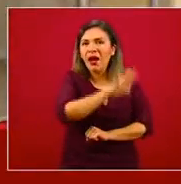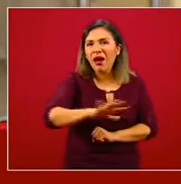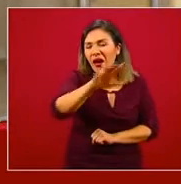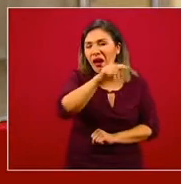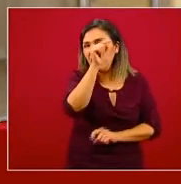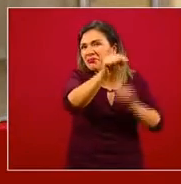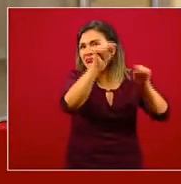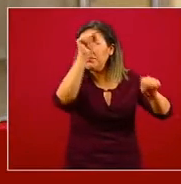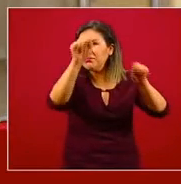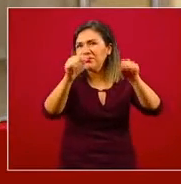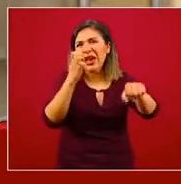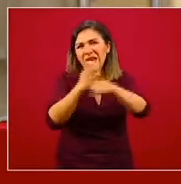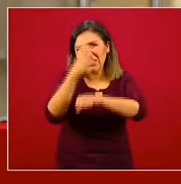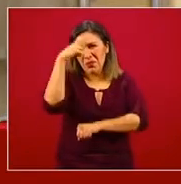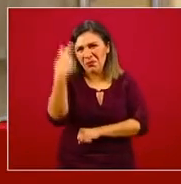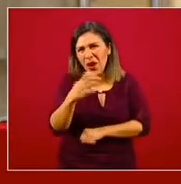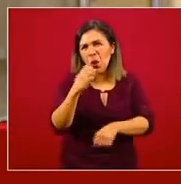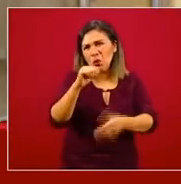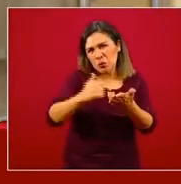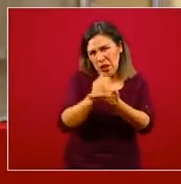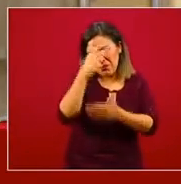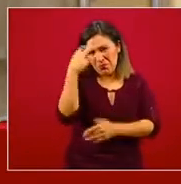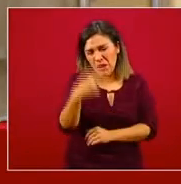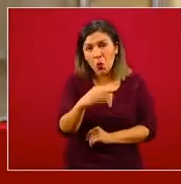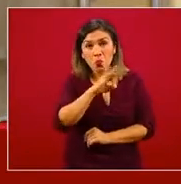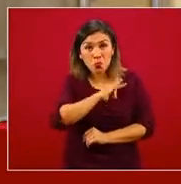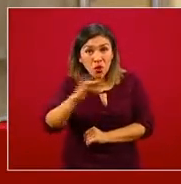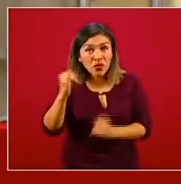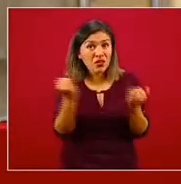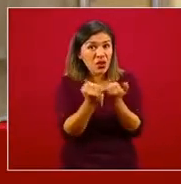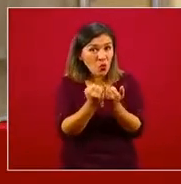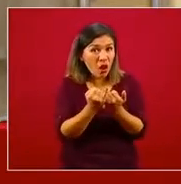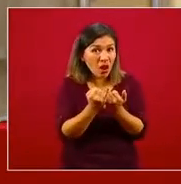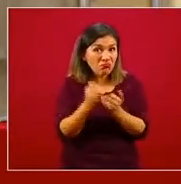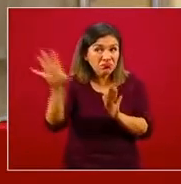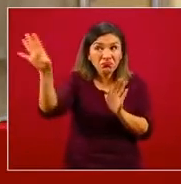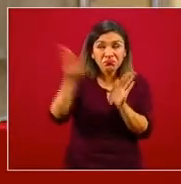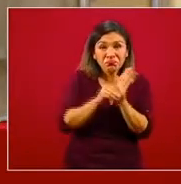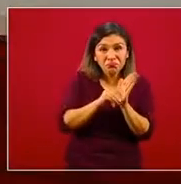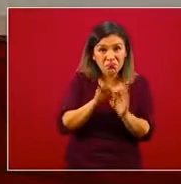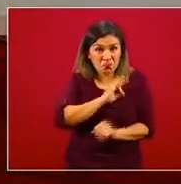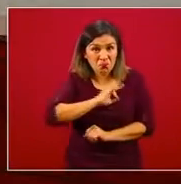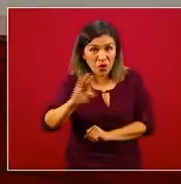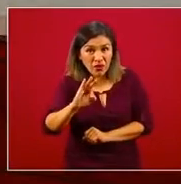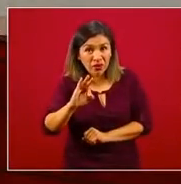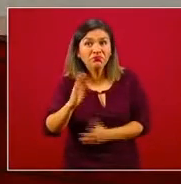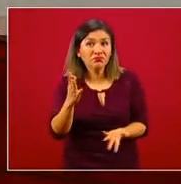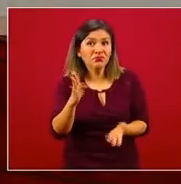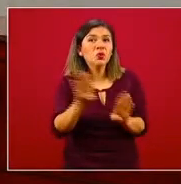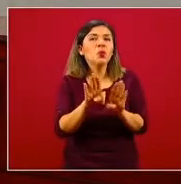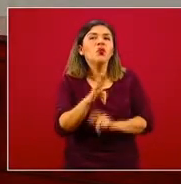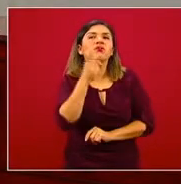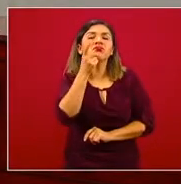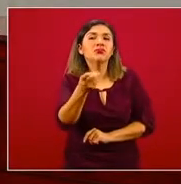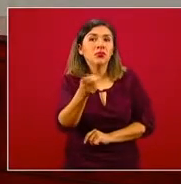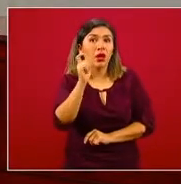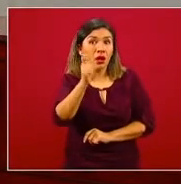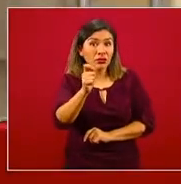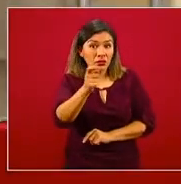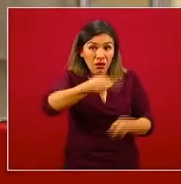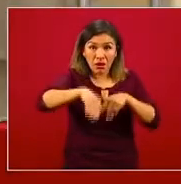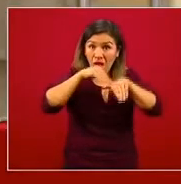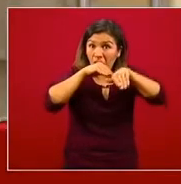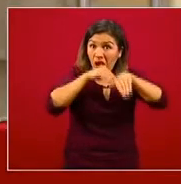Do you think we could have our own Wuhan, Iztapalapa, Nezahualcóyotl, and the urban areas of Mexico City? Do you think